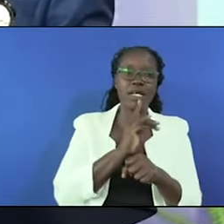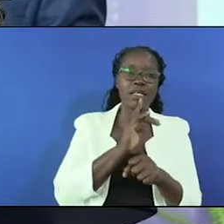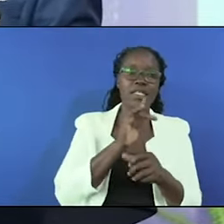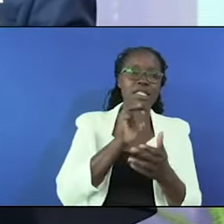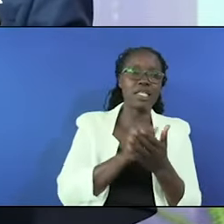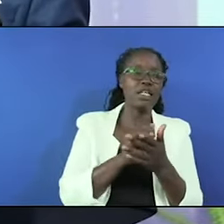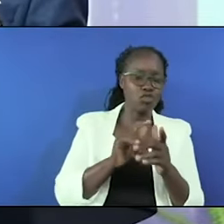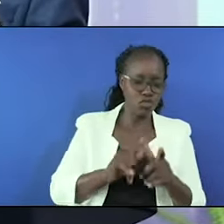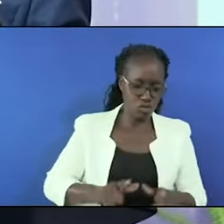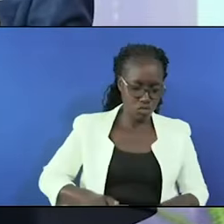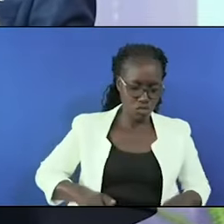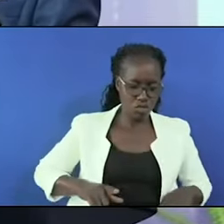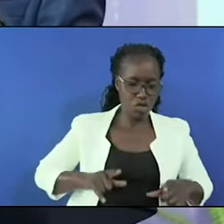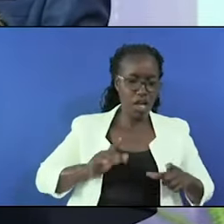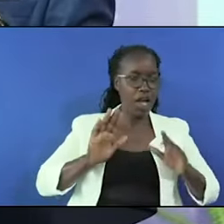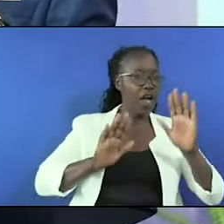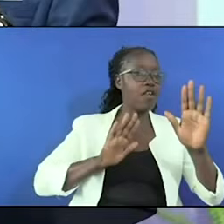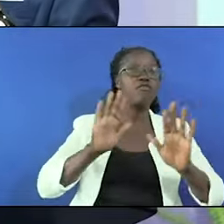your life